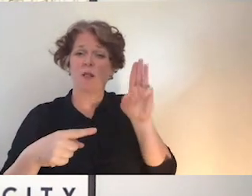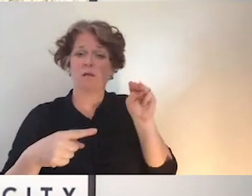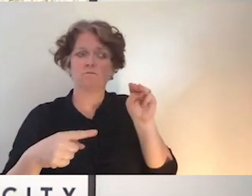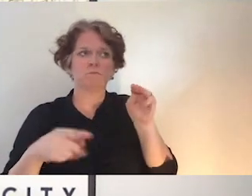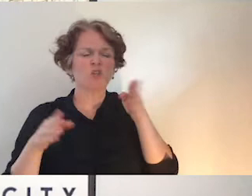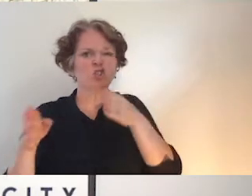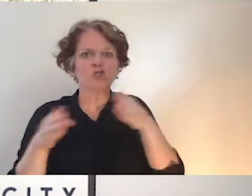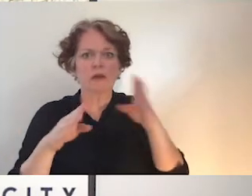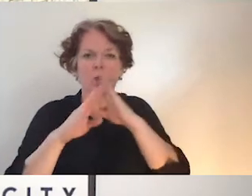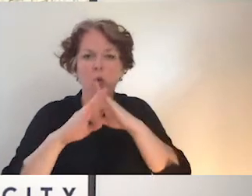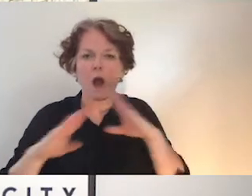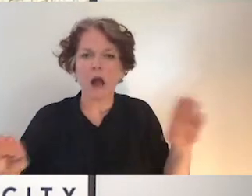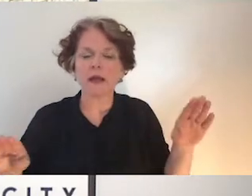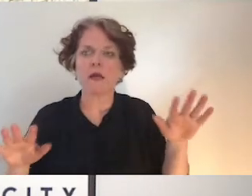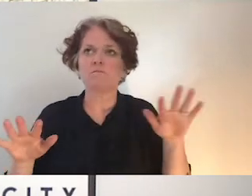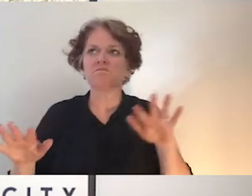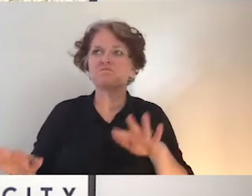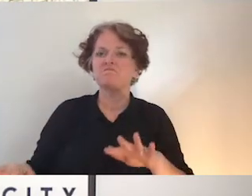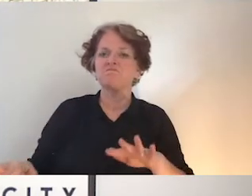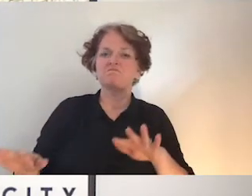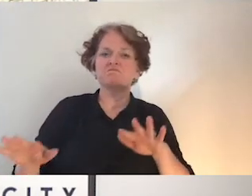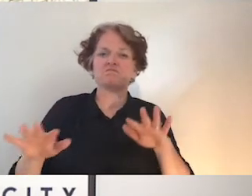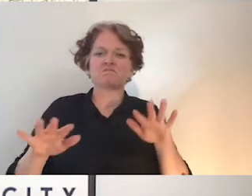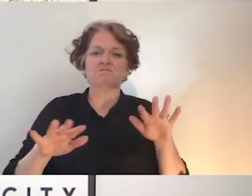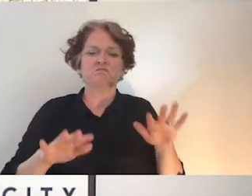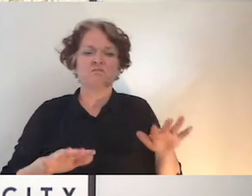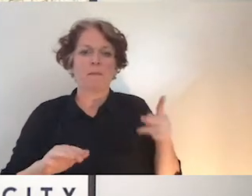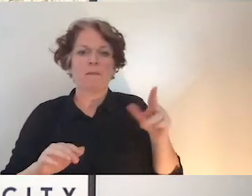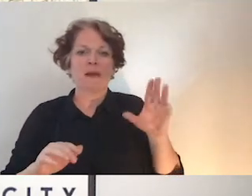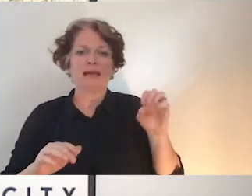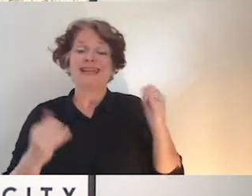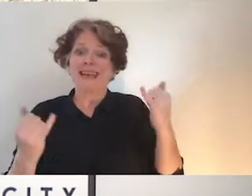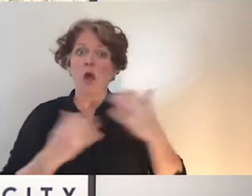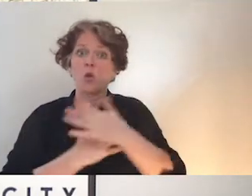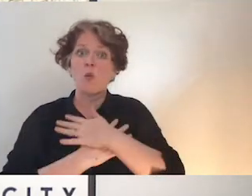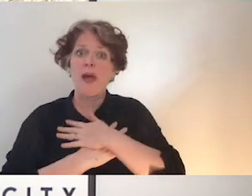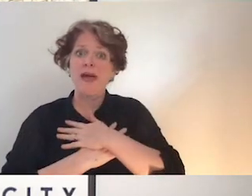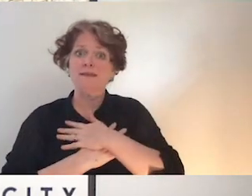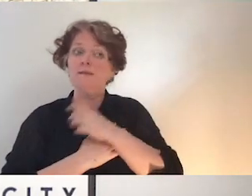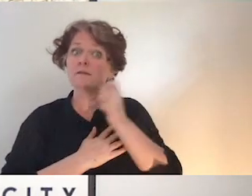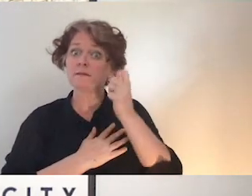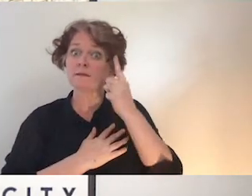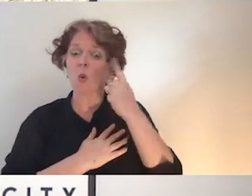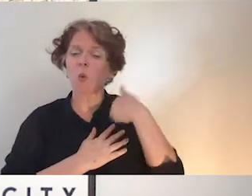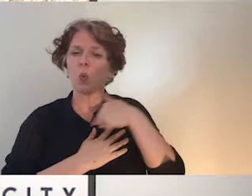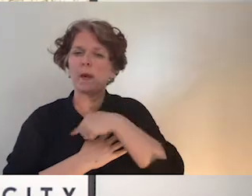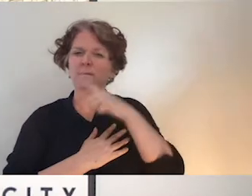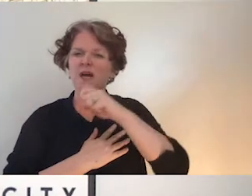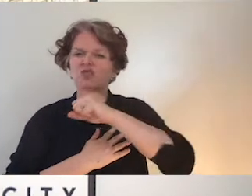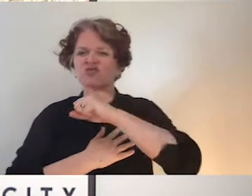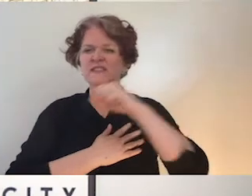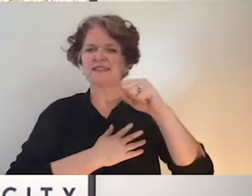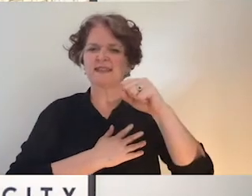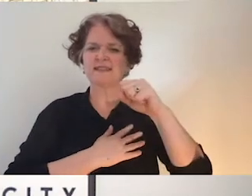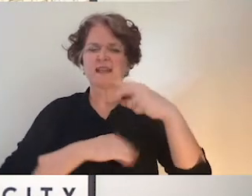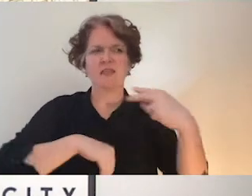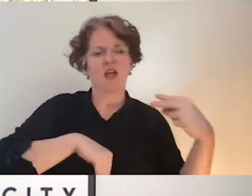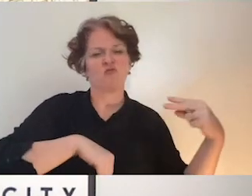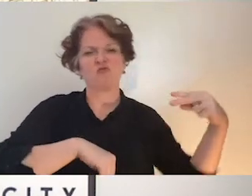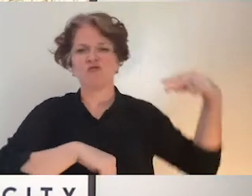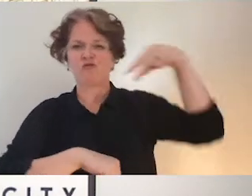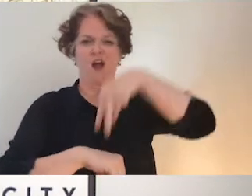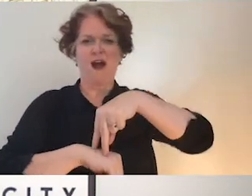are quiet. The pace is slow. While we are now at rest, we must resist and then